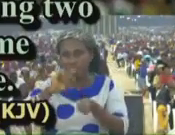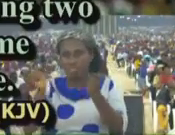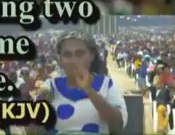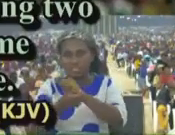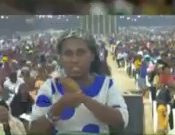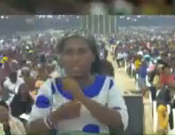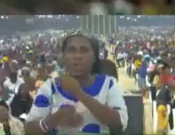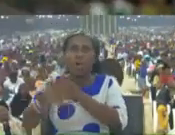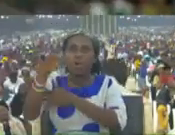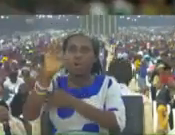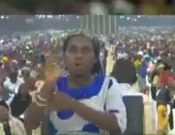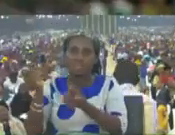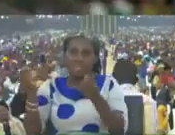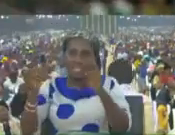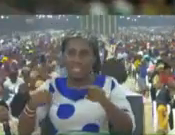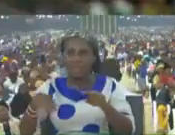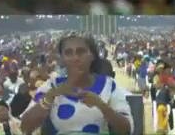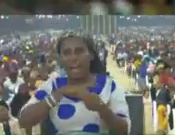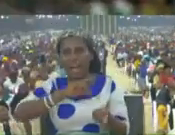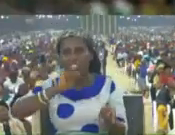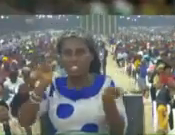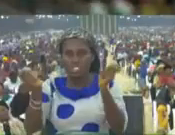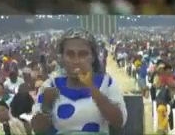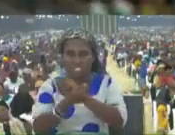God came and changed the season for her.